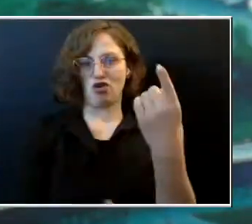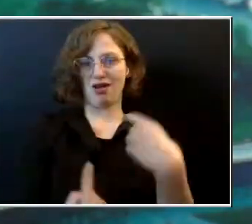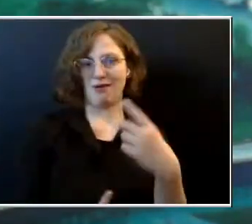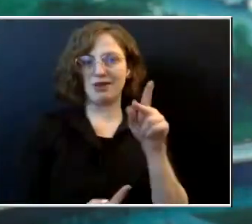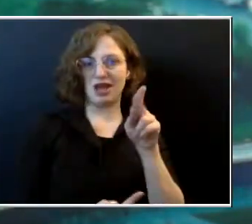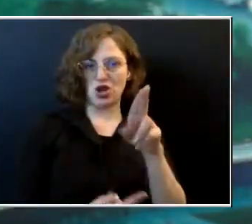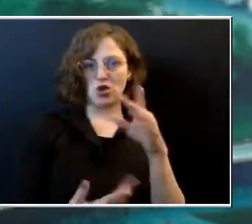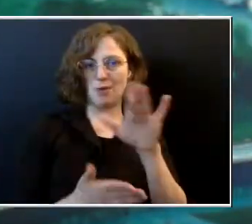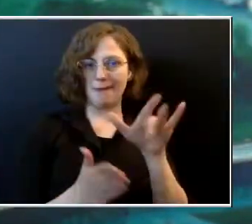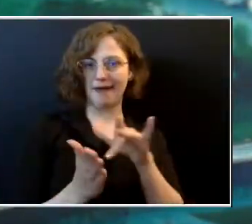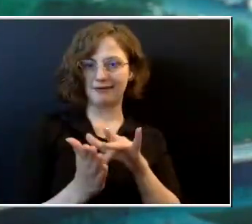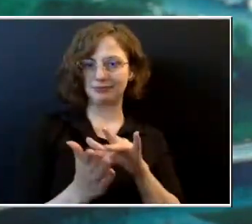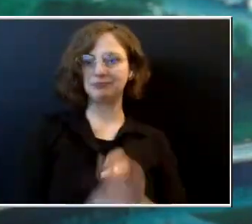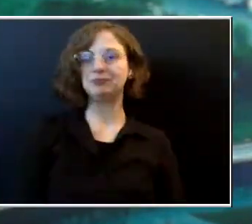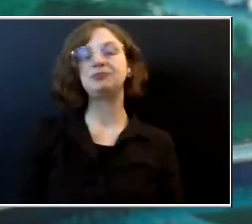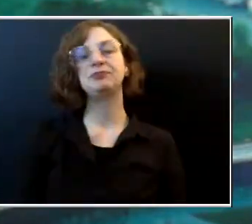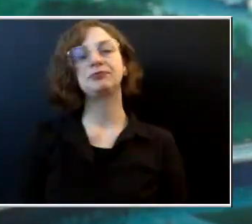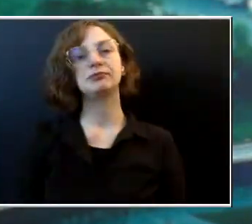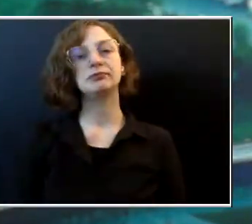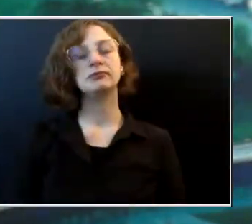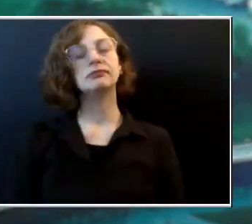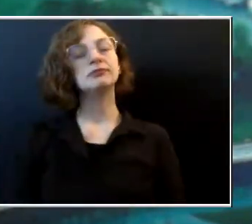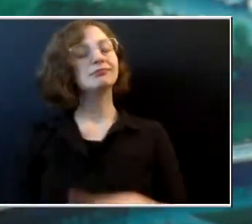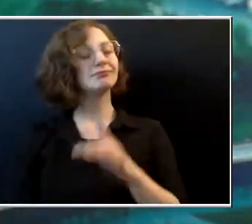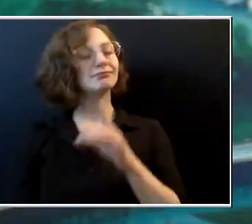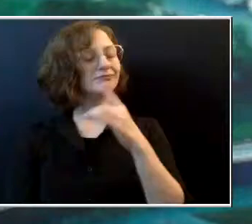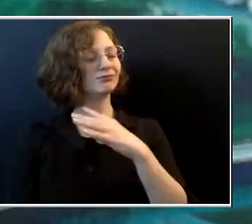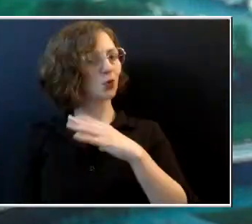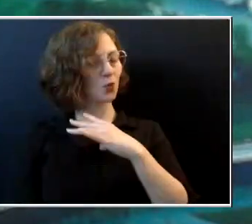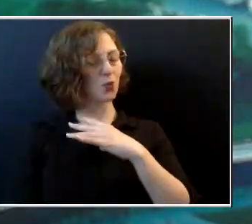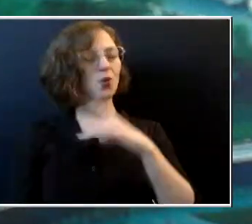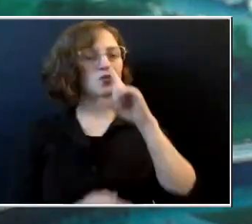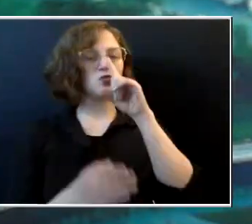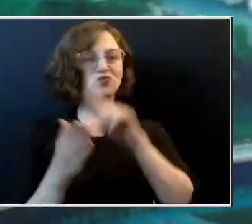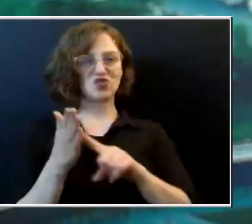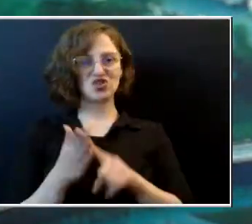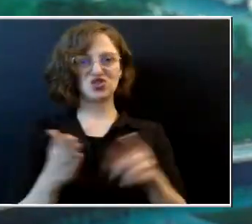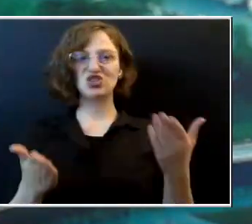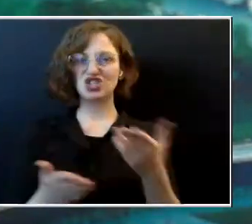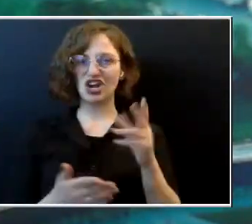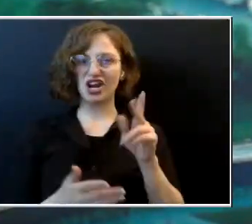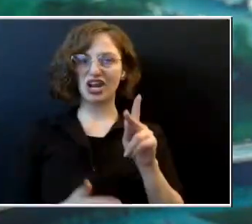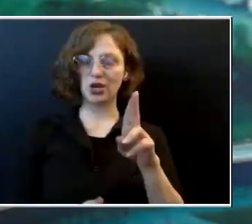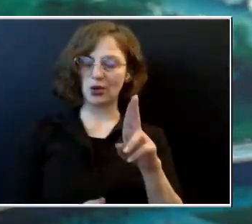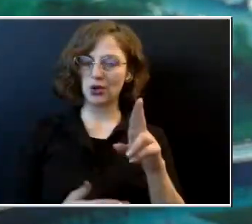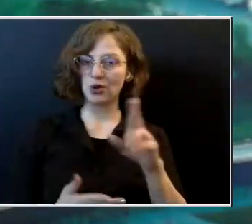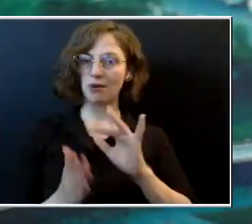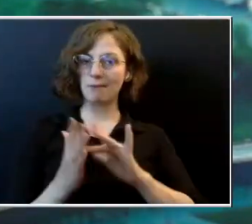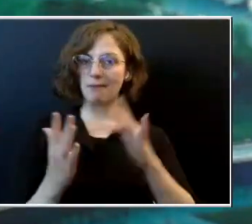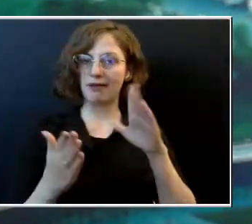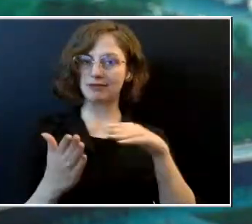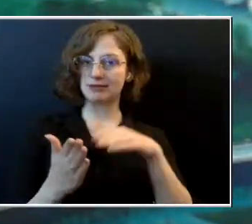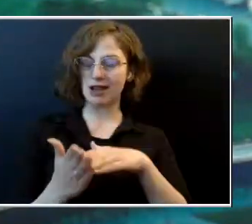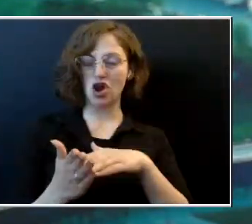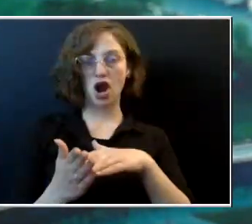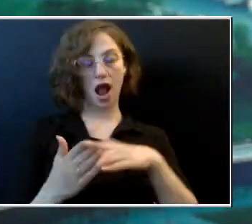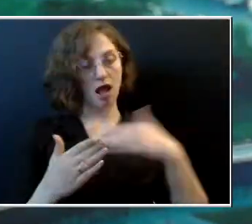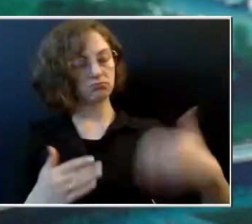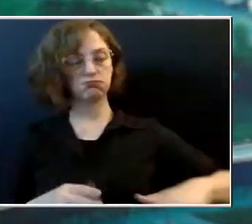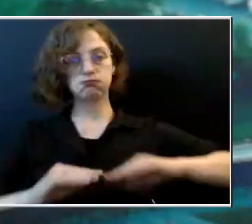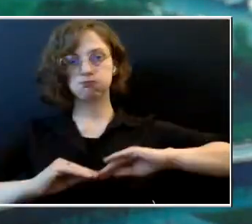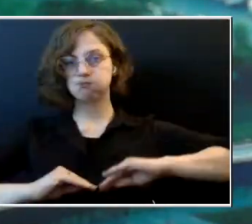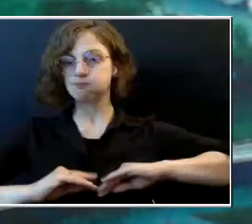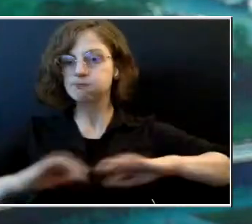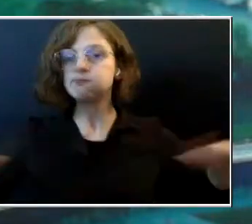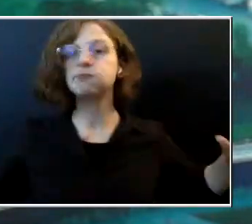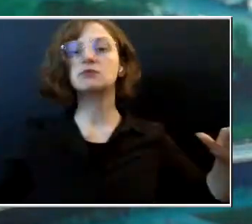thing. Research at the University of Kansas Medical Center has exploded in growth, not just in the past 10 to 20 years, but